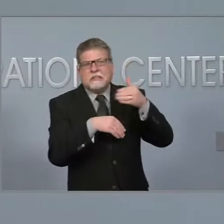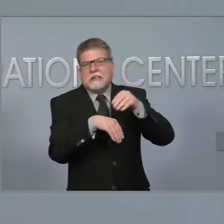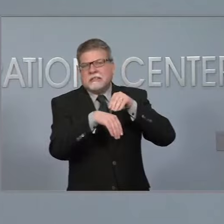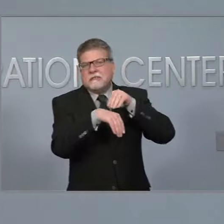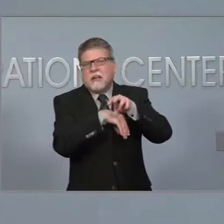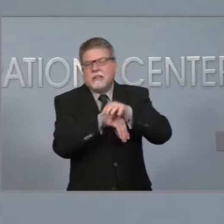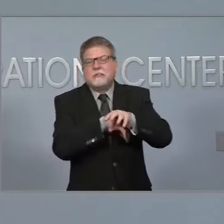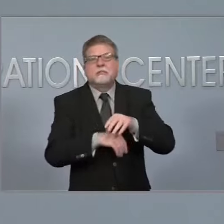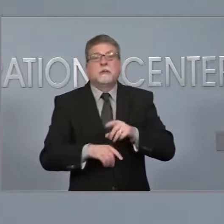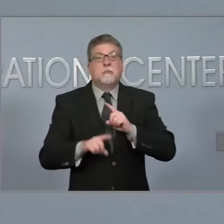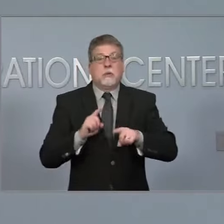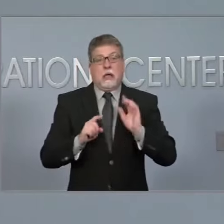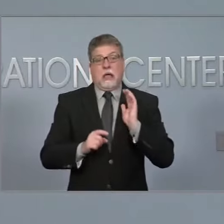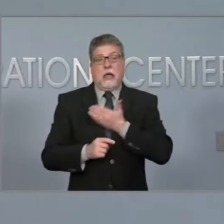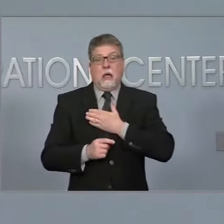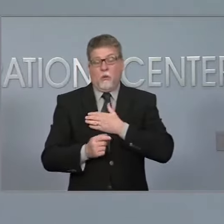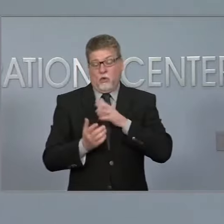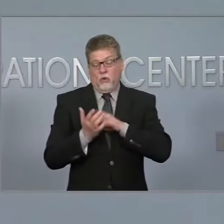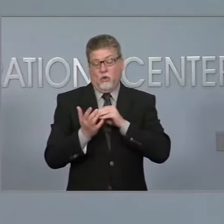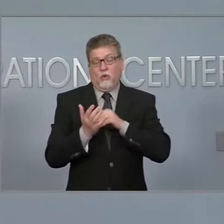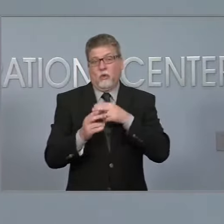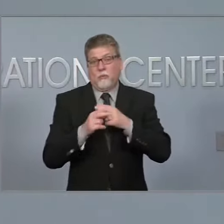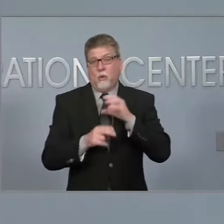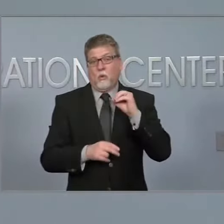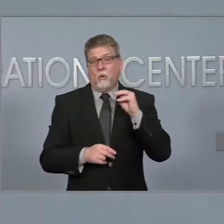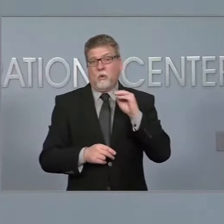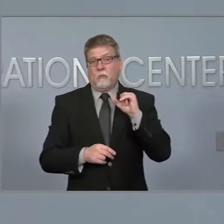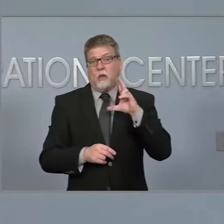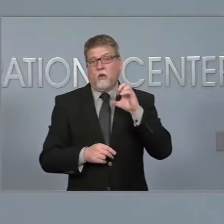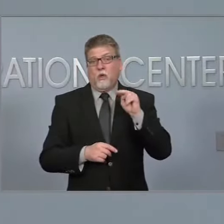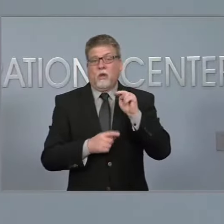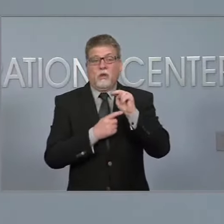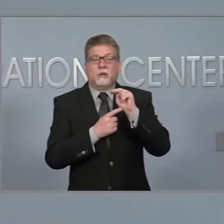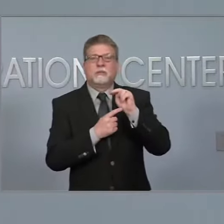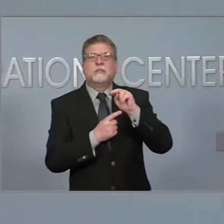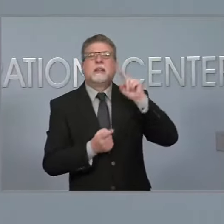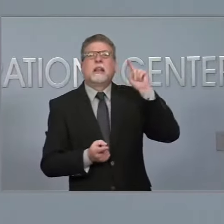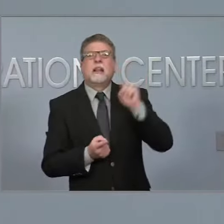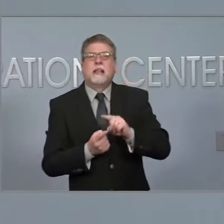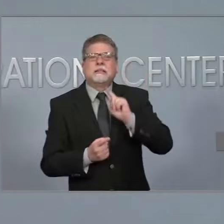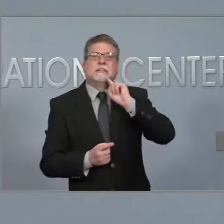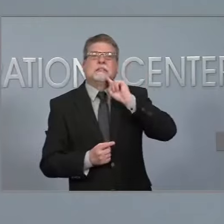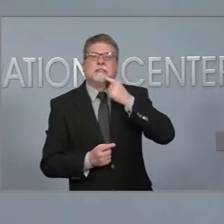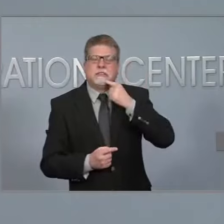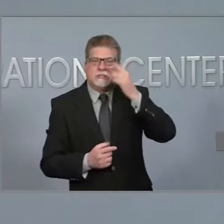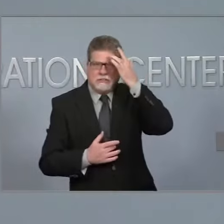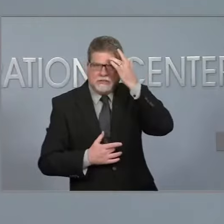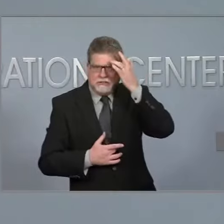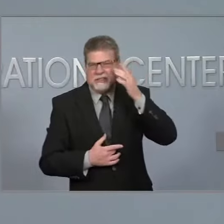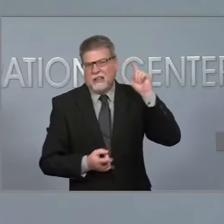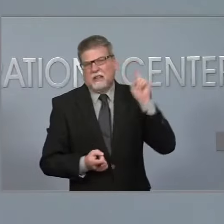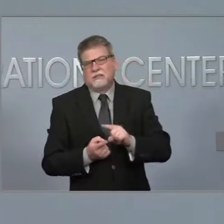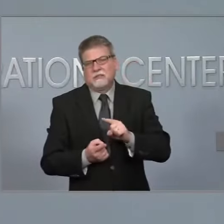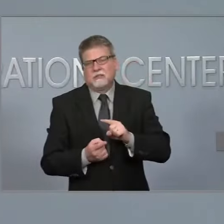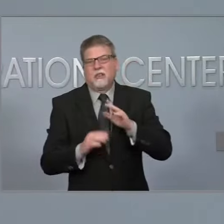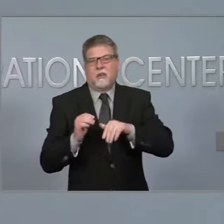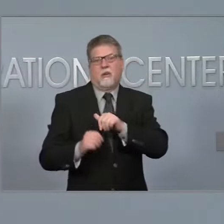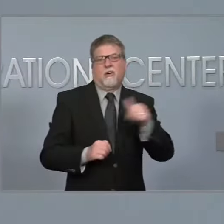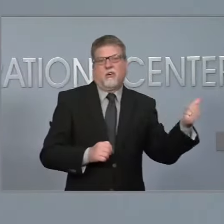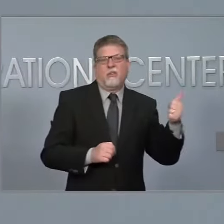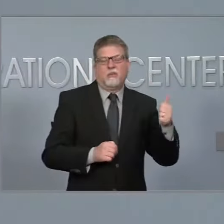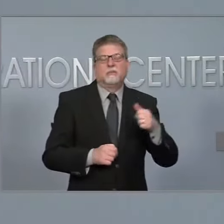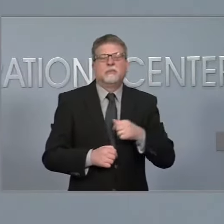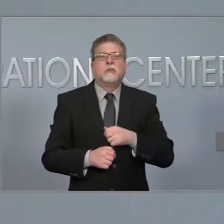several weeks is that Omicron is a less severe virus. We're seeing milder illness. And because of that, actually, looking